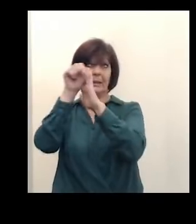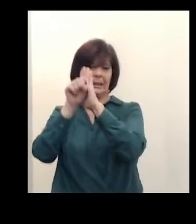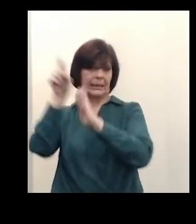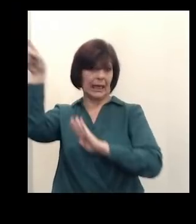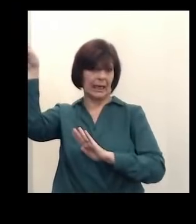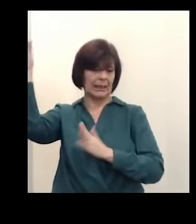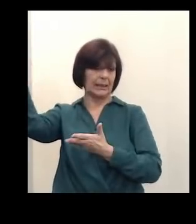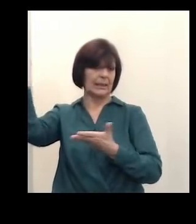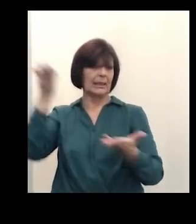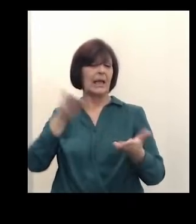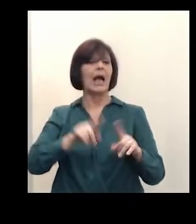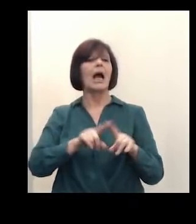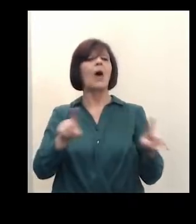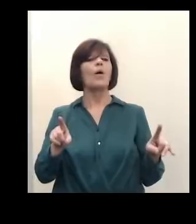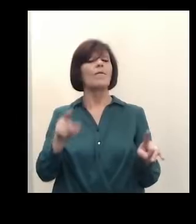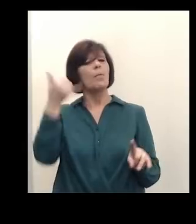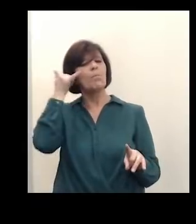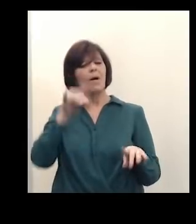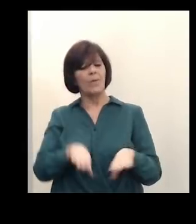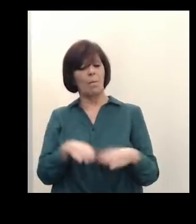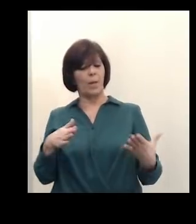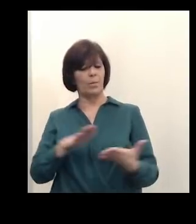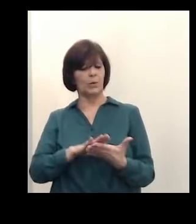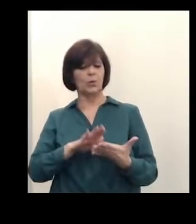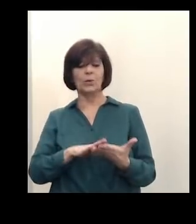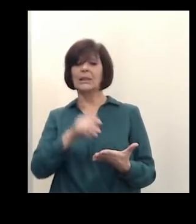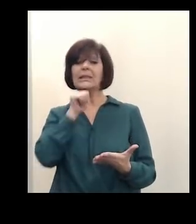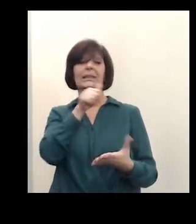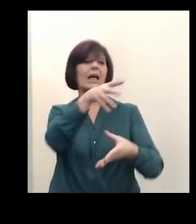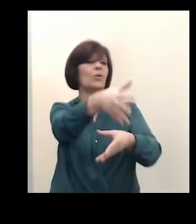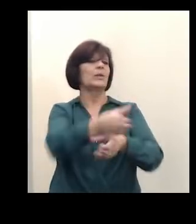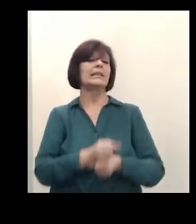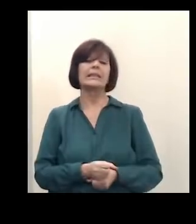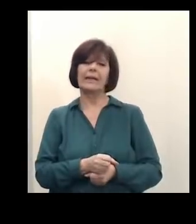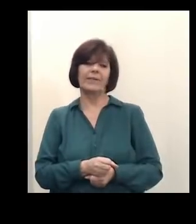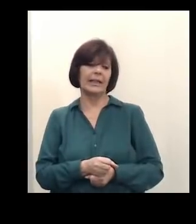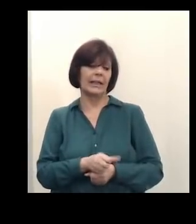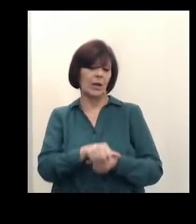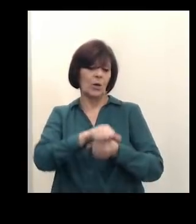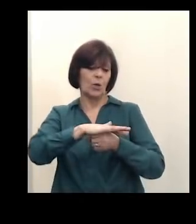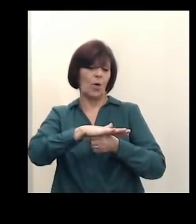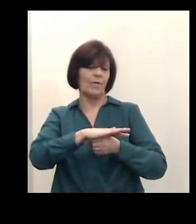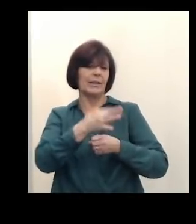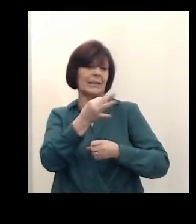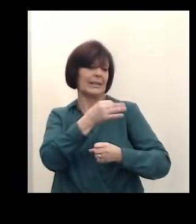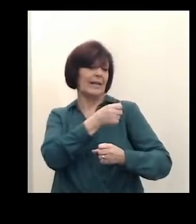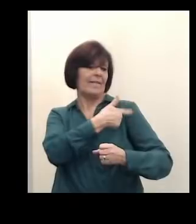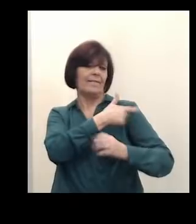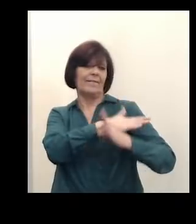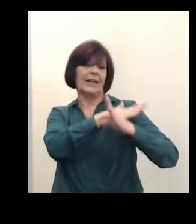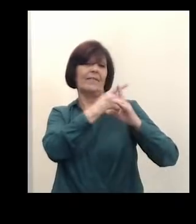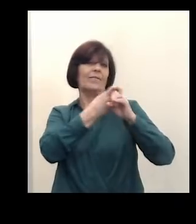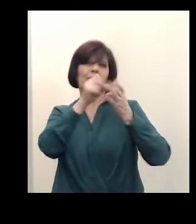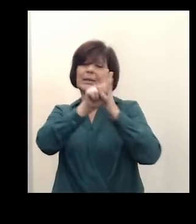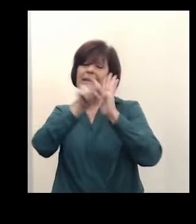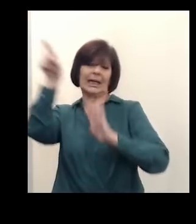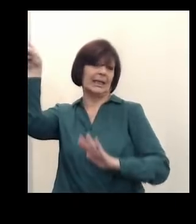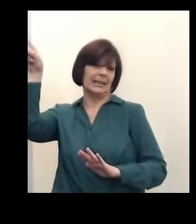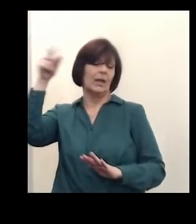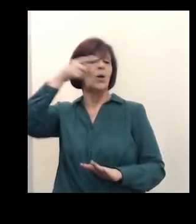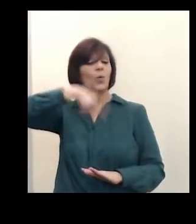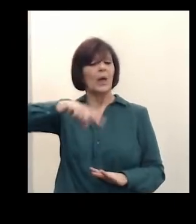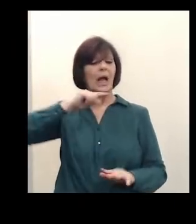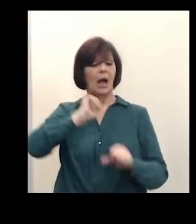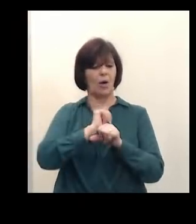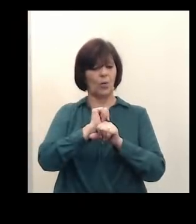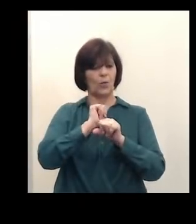the Buffalo Public Schools is not receiving any doses of COVID-19 vaccine from the state. We are working with the Buffalo